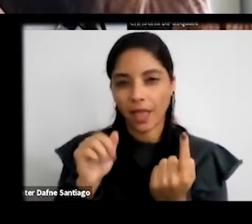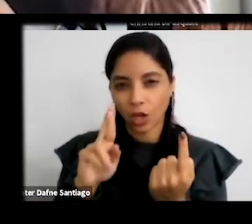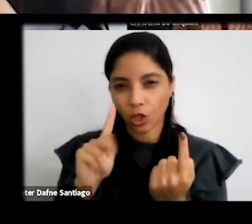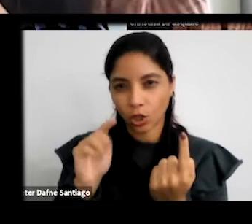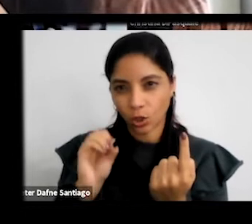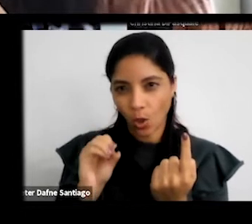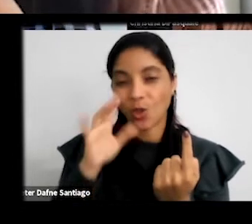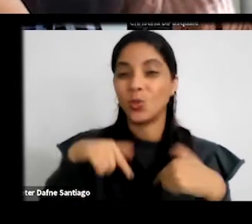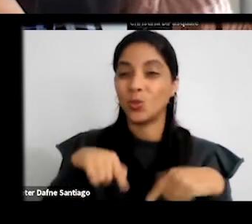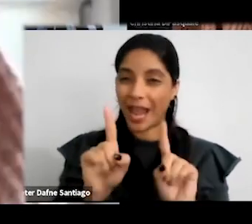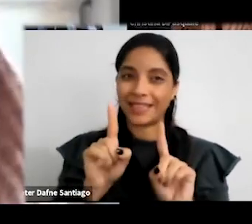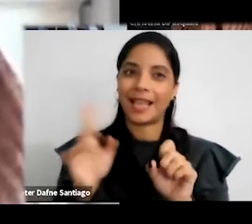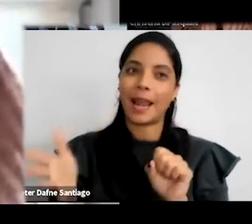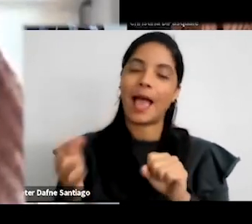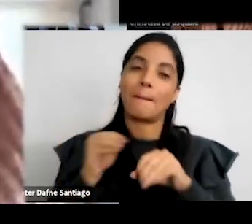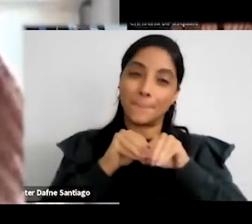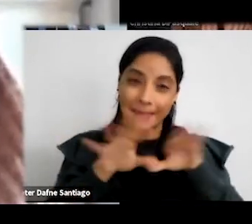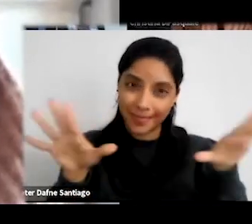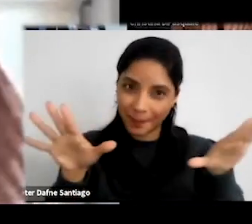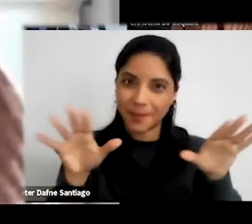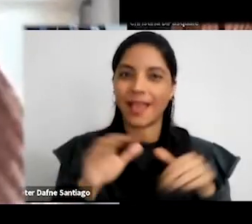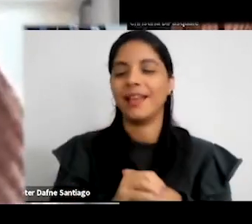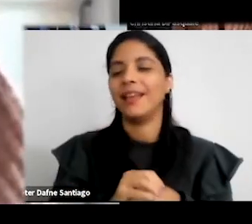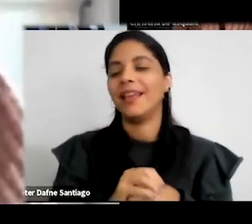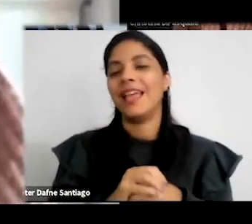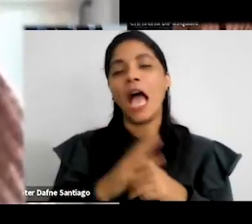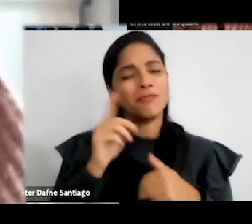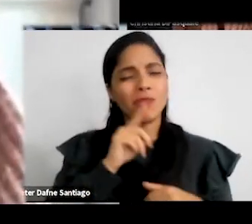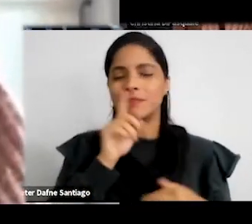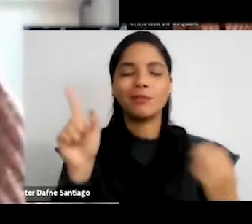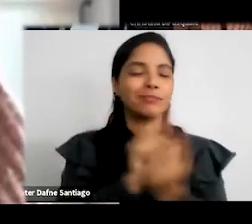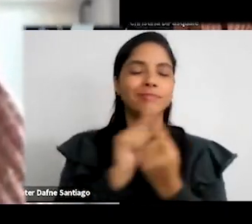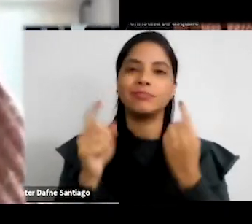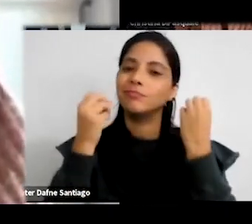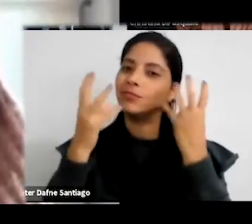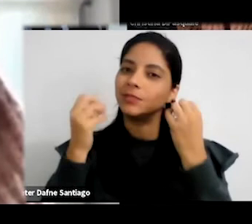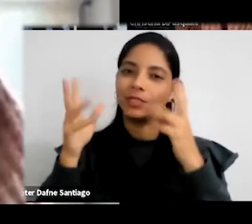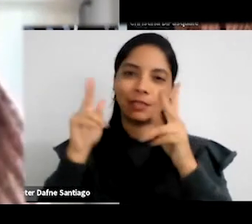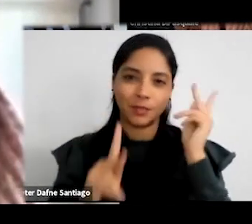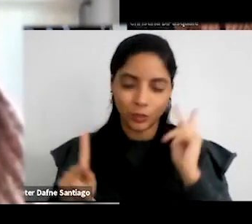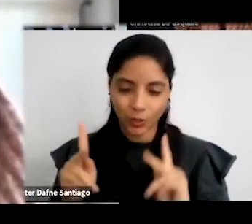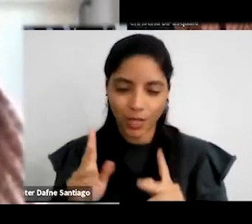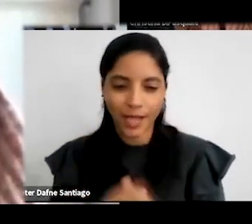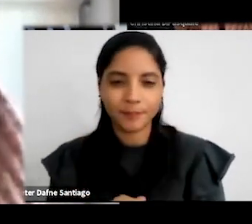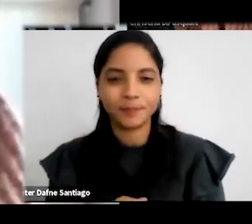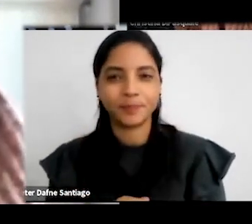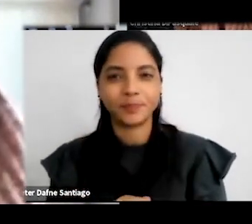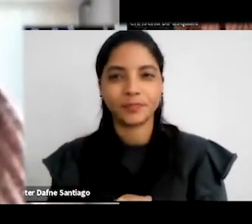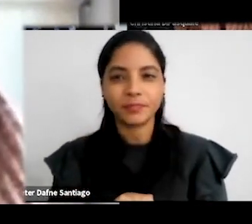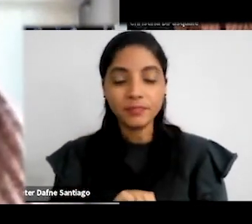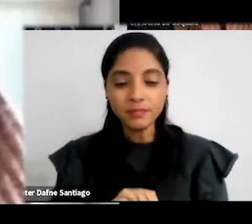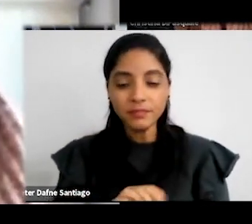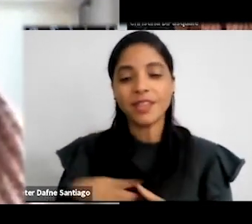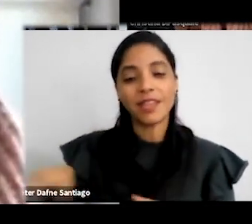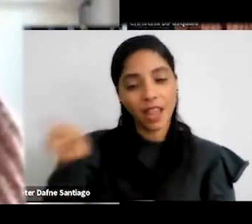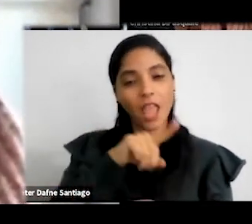So, I can't meet a lot of folks in person. I can't, couldn't do a lot of the filming with the quality that I